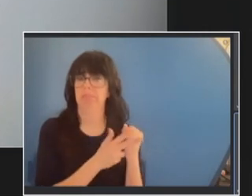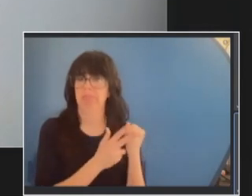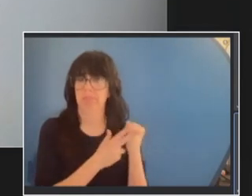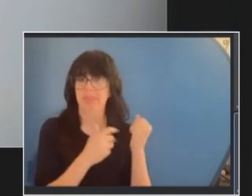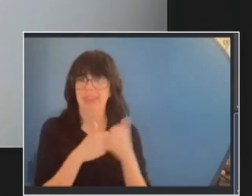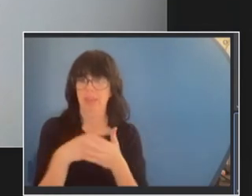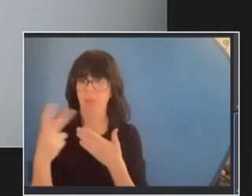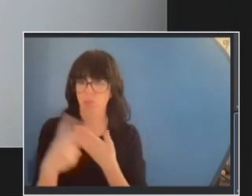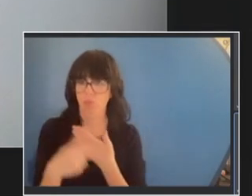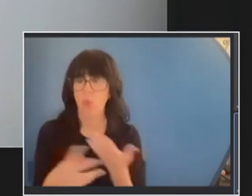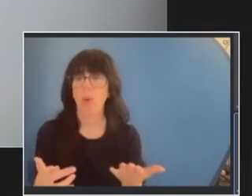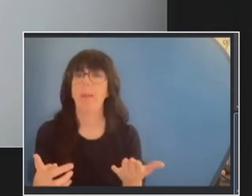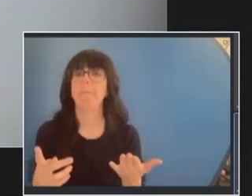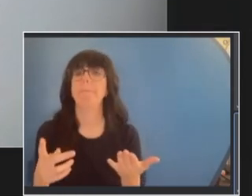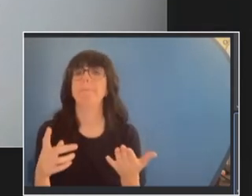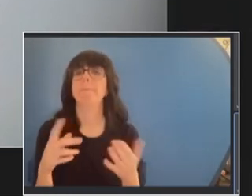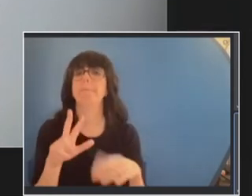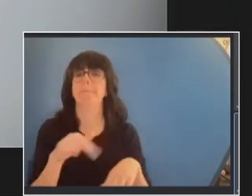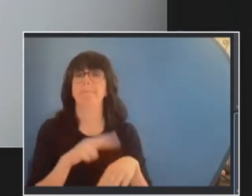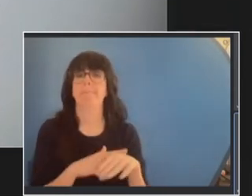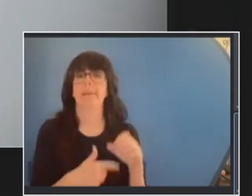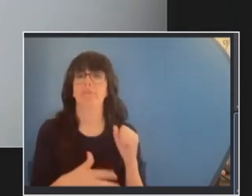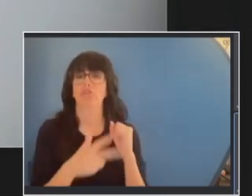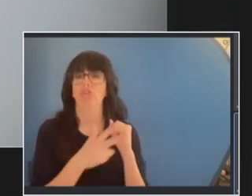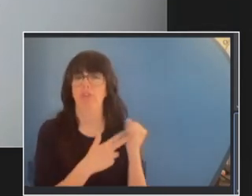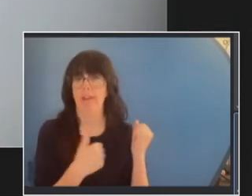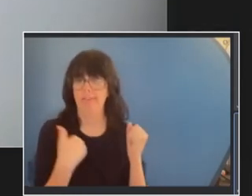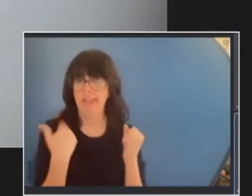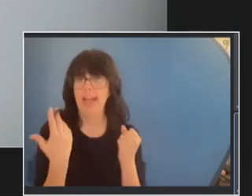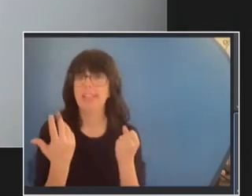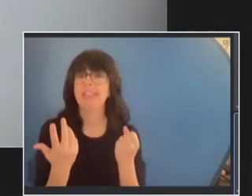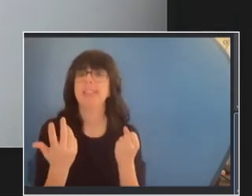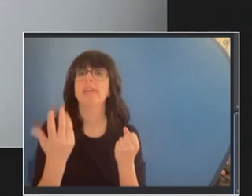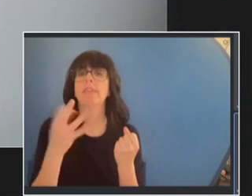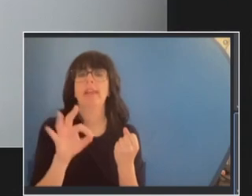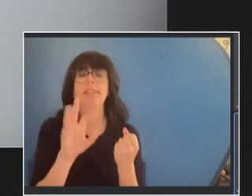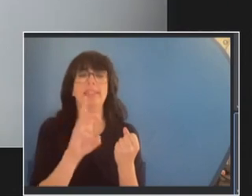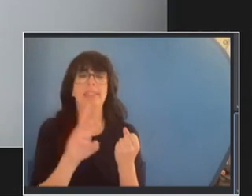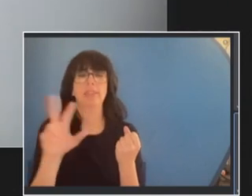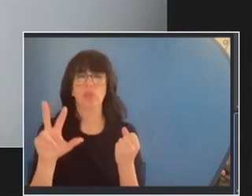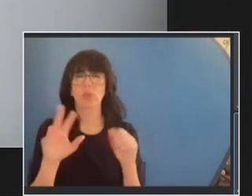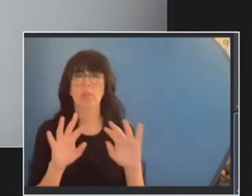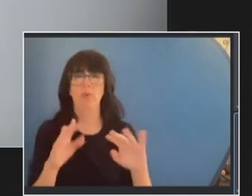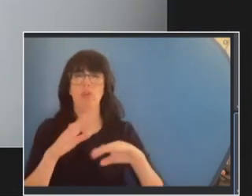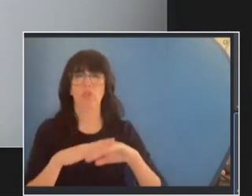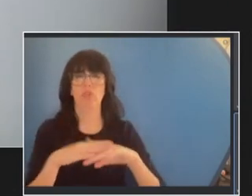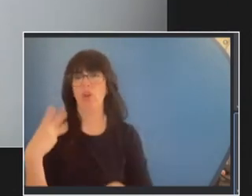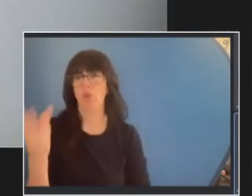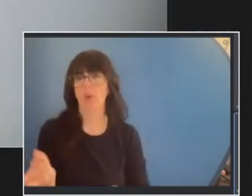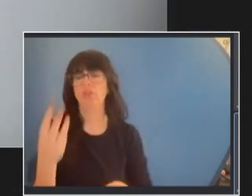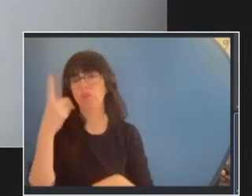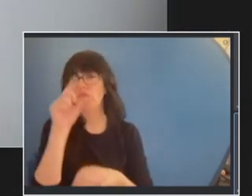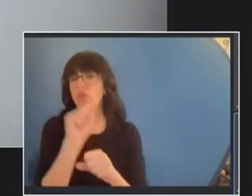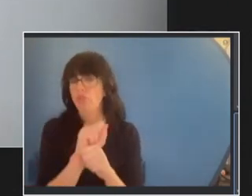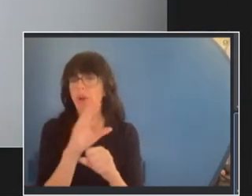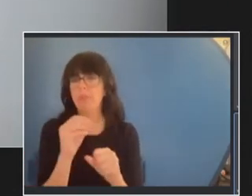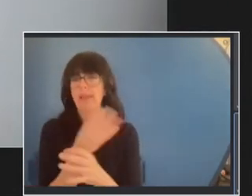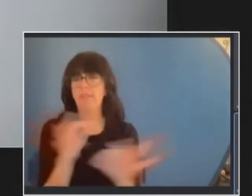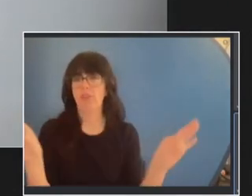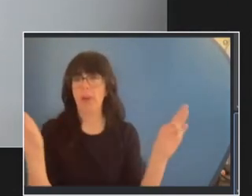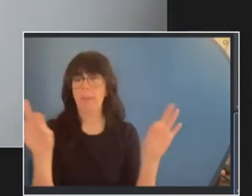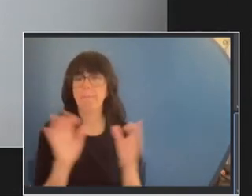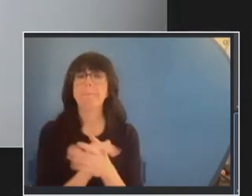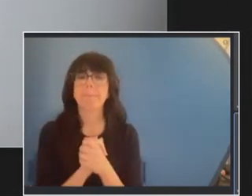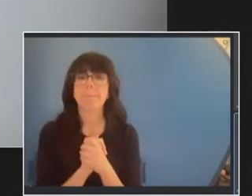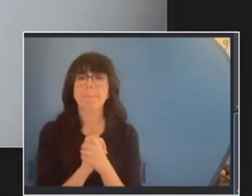in the program that the National Archives holds of the 1963 March on Washington for Jobs and Freedom. And we also